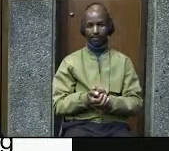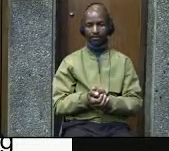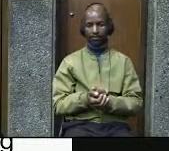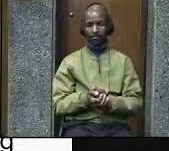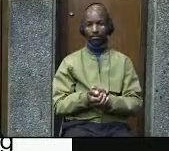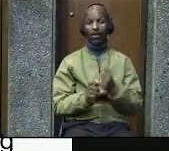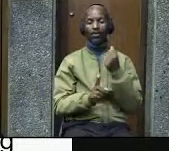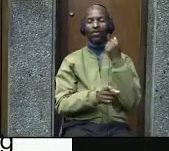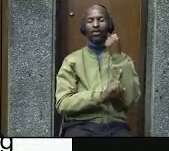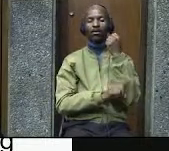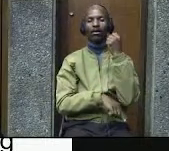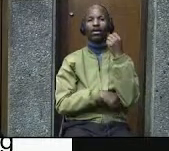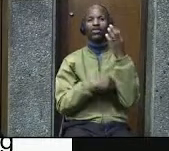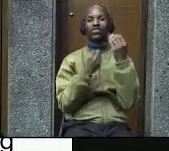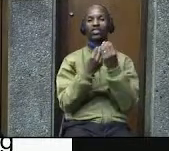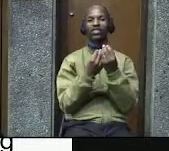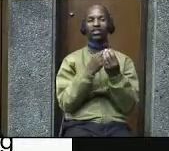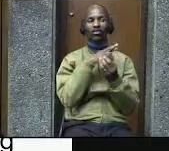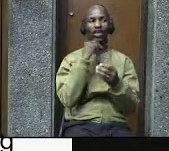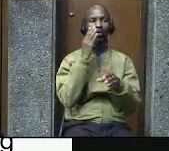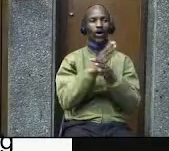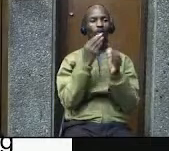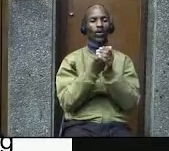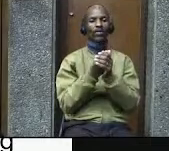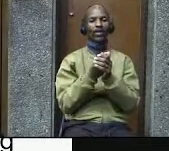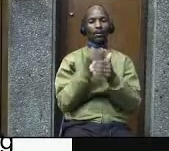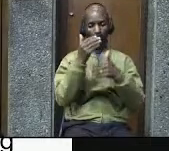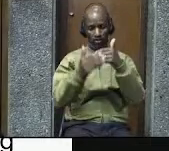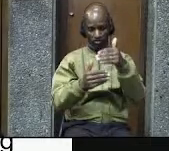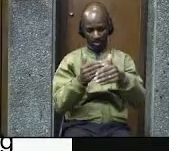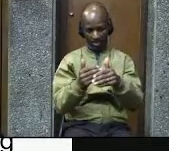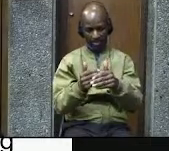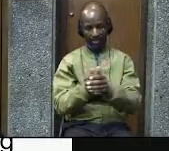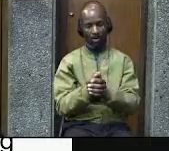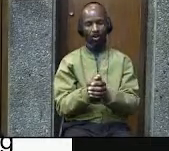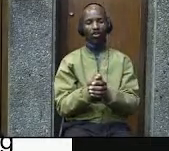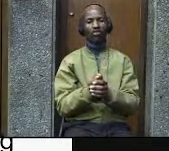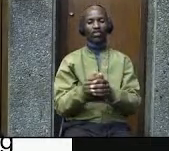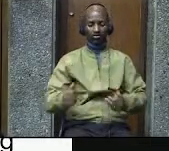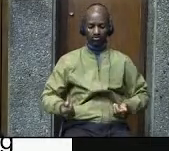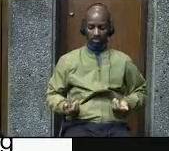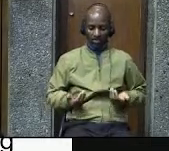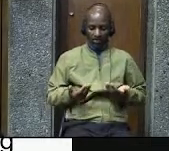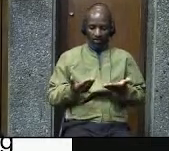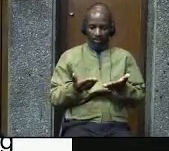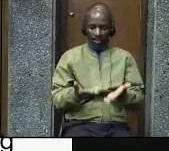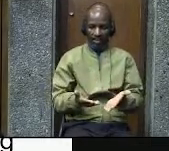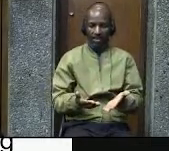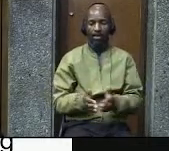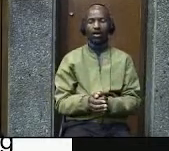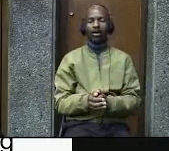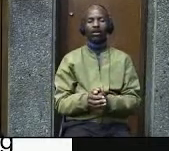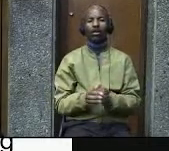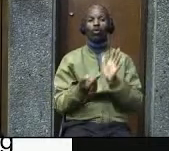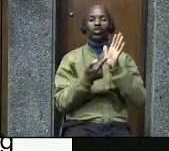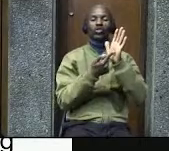The last aspect really deals with procedural aspects of delivering and publishing of